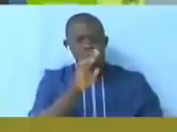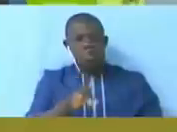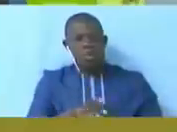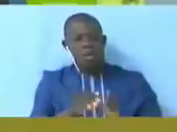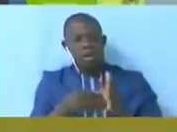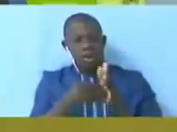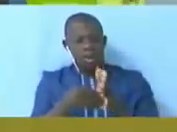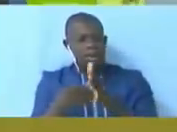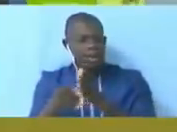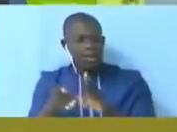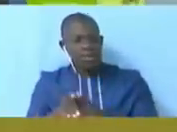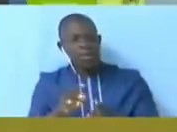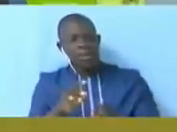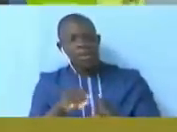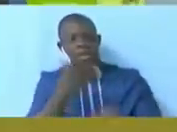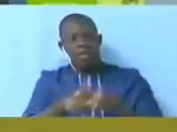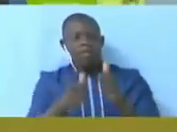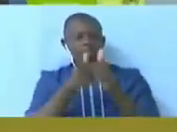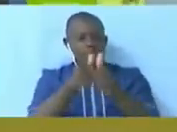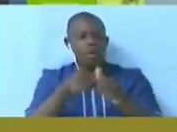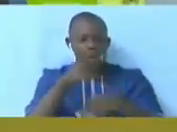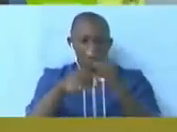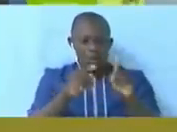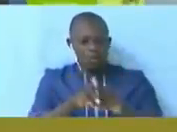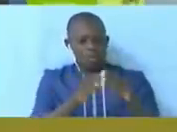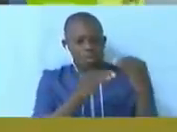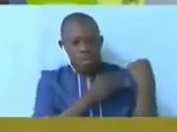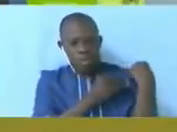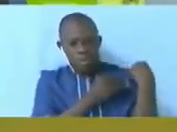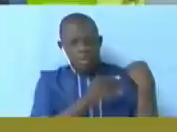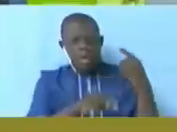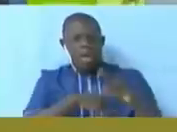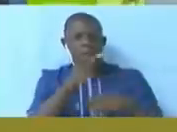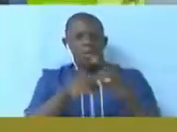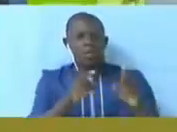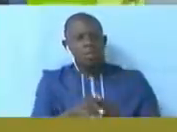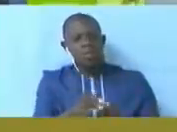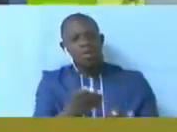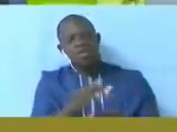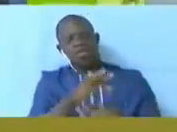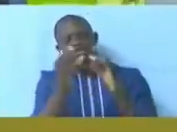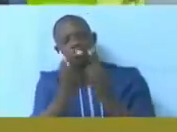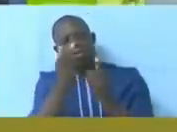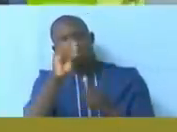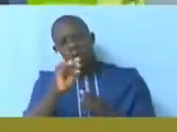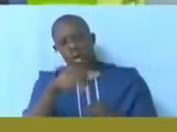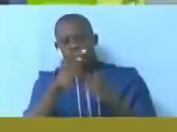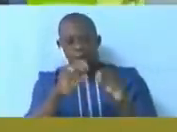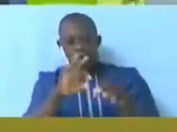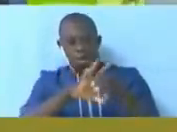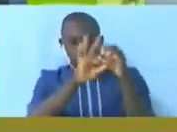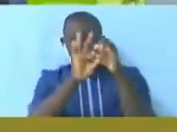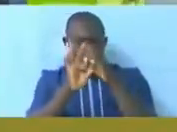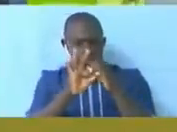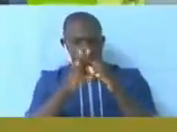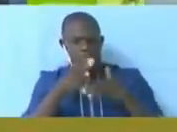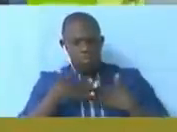resulted to damage, or where, for instance, fraud has been perpetrated by a corporate body.